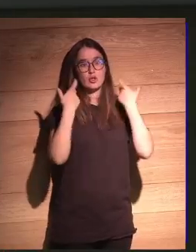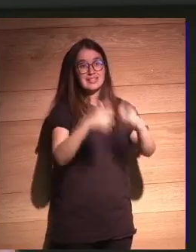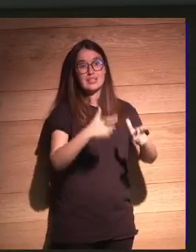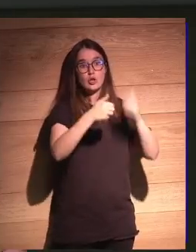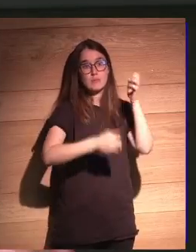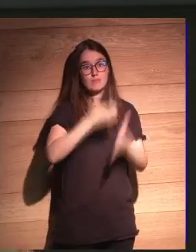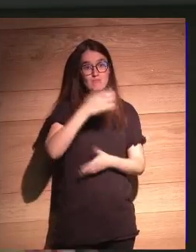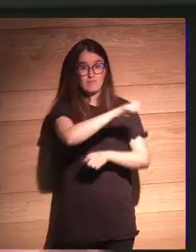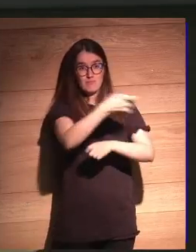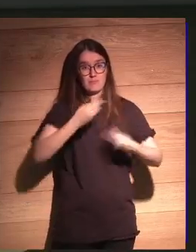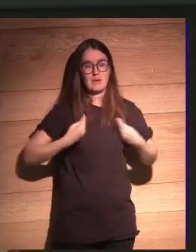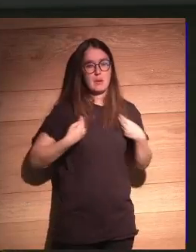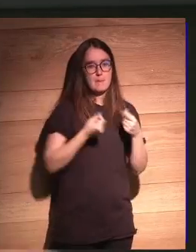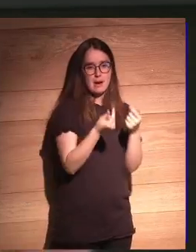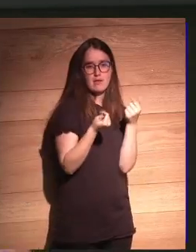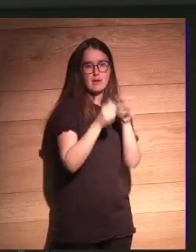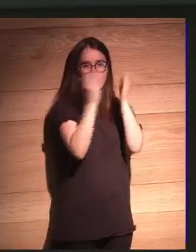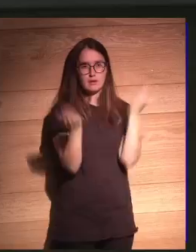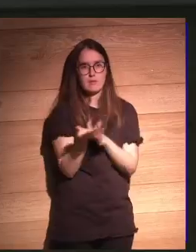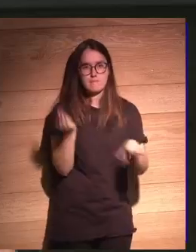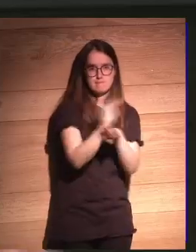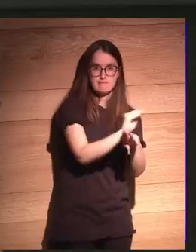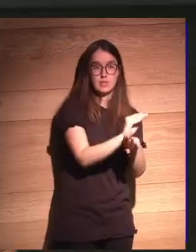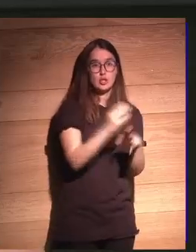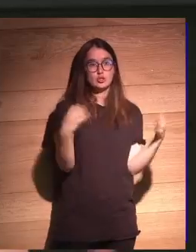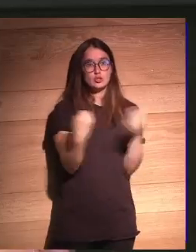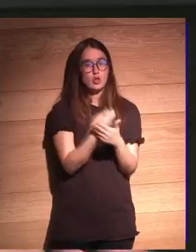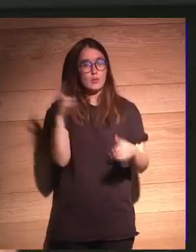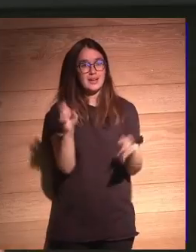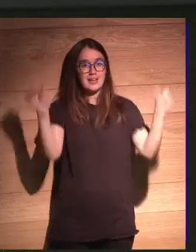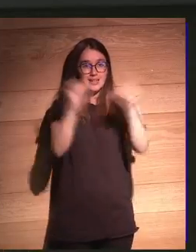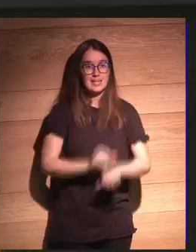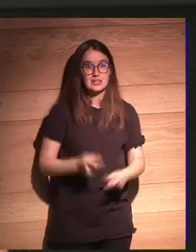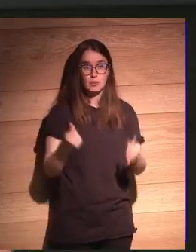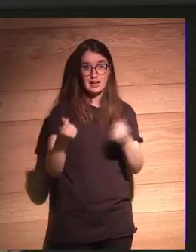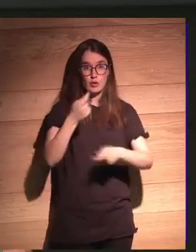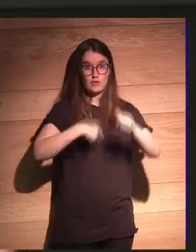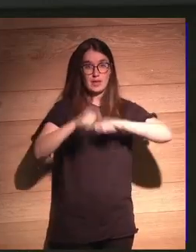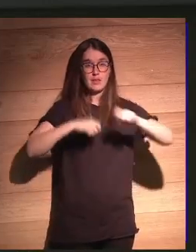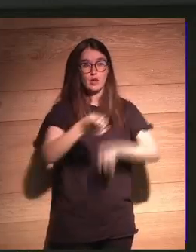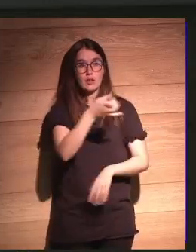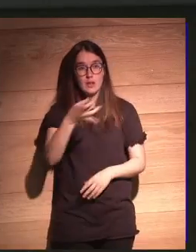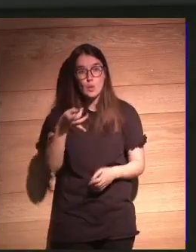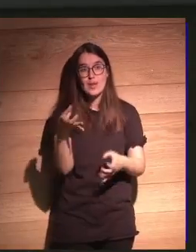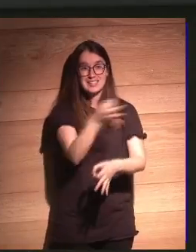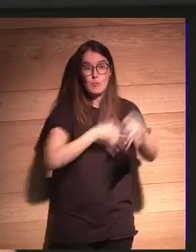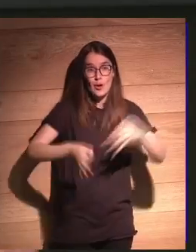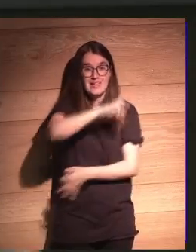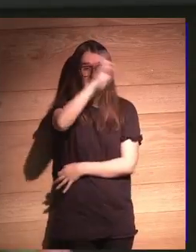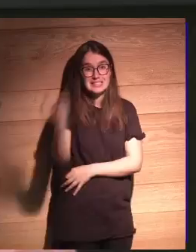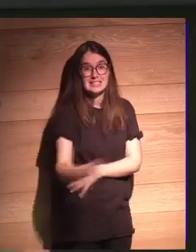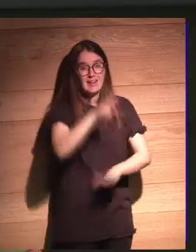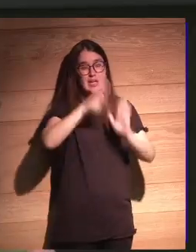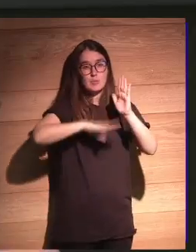using real estate sector to park the money at the international level. All of that, together with the crisis of the financial markets,